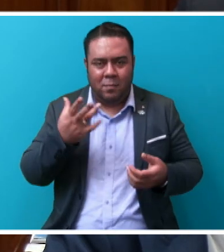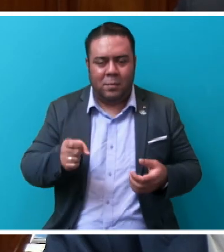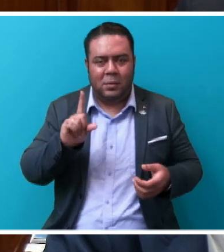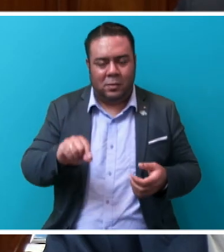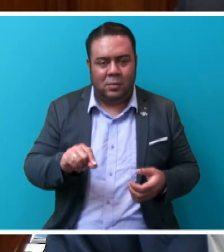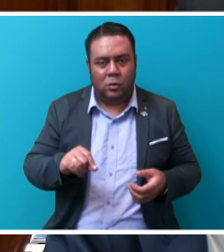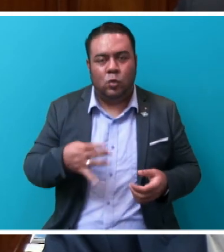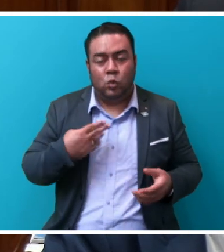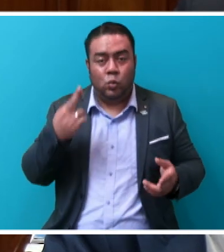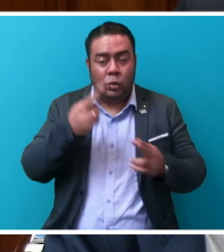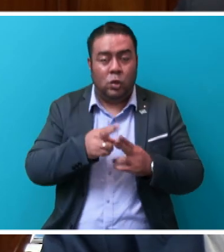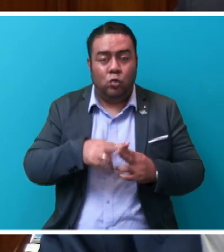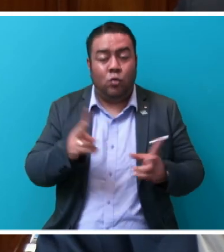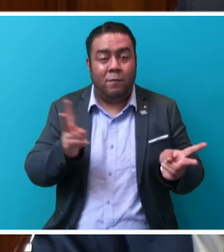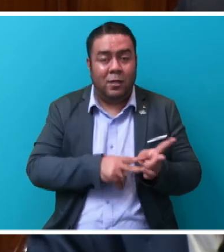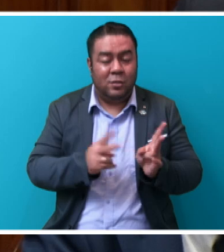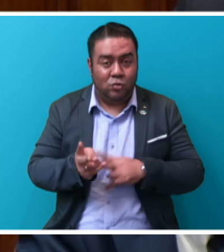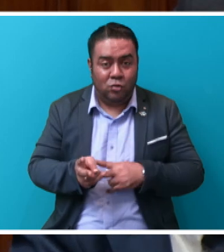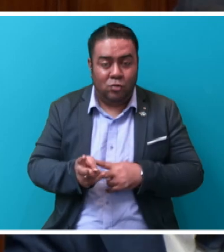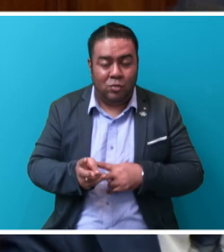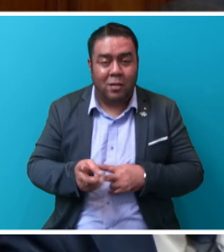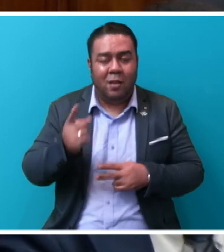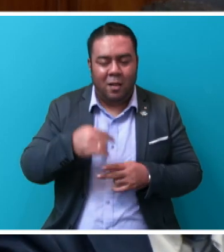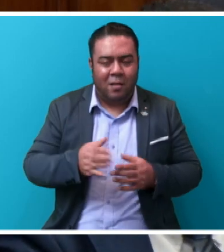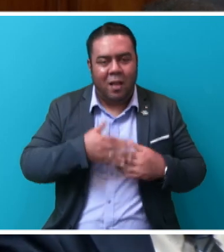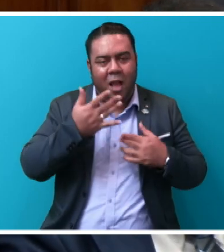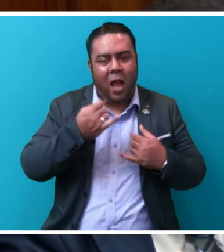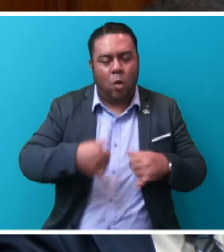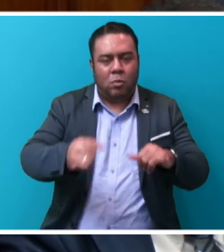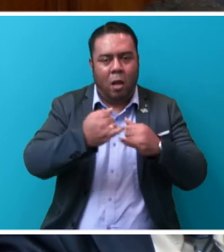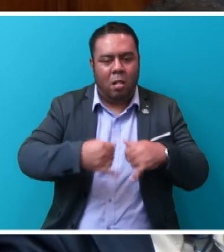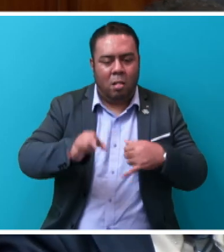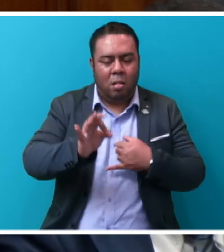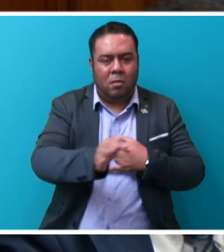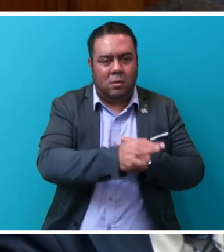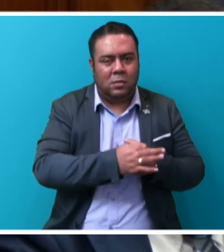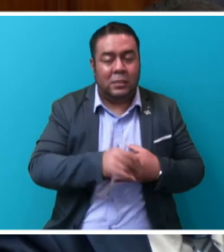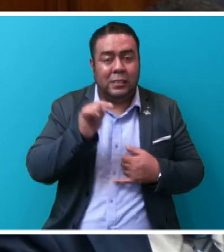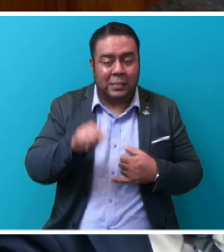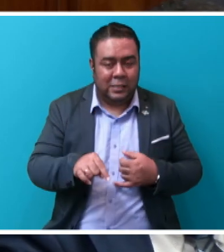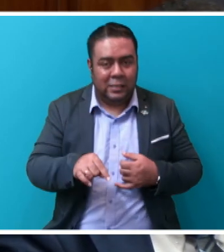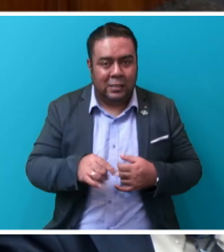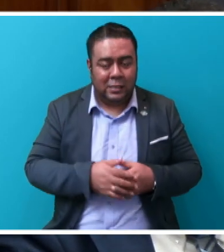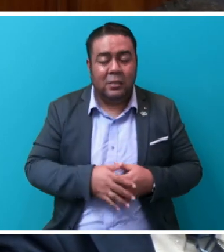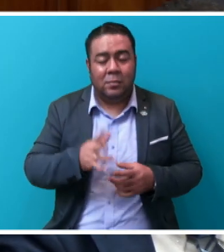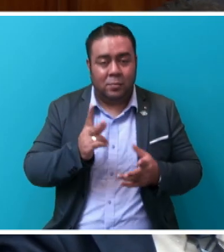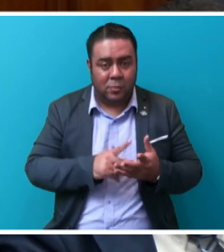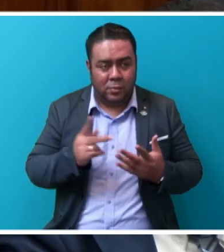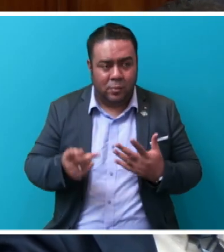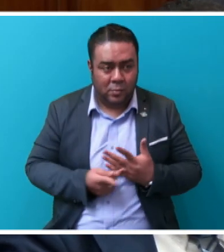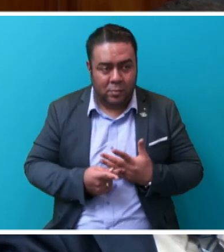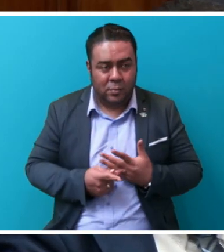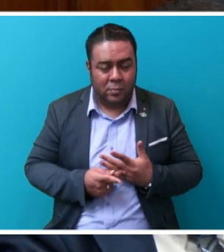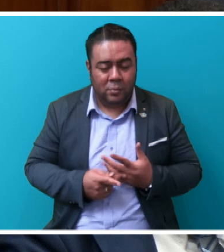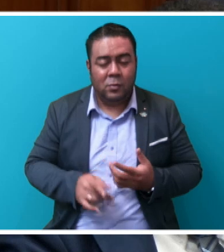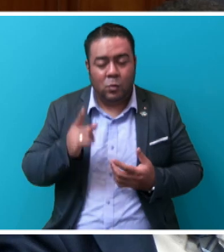undertaken to reach out to villages and even the outer islands. This initiative